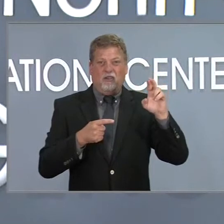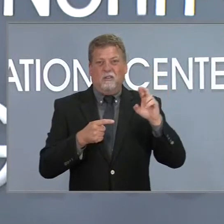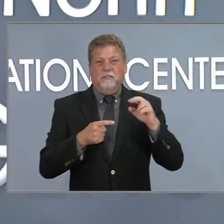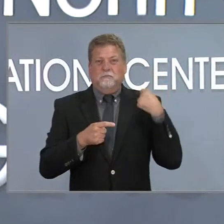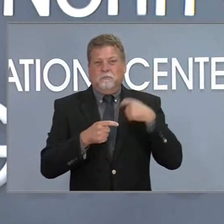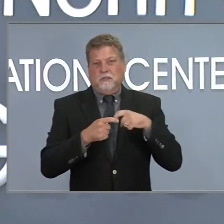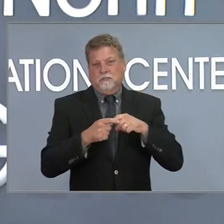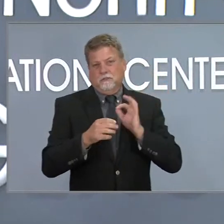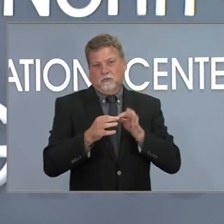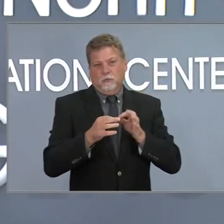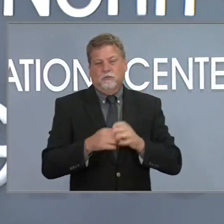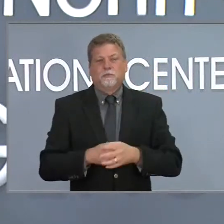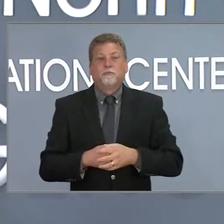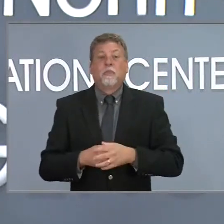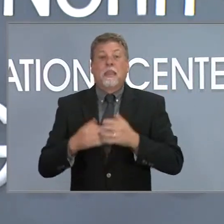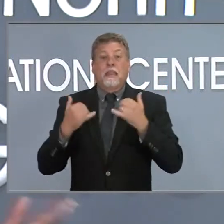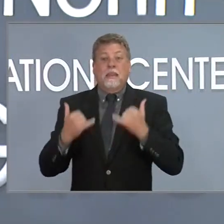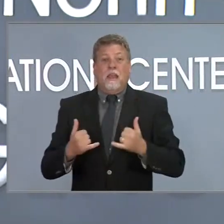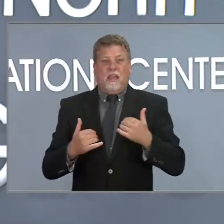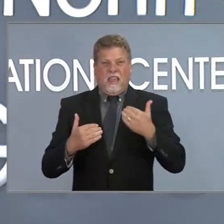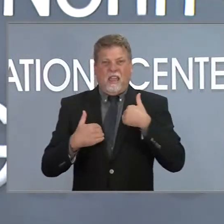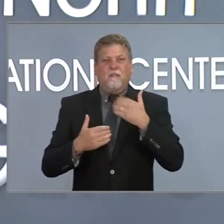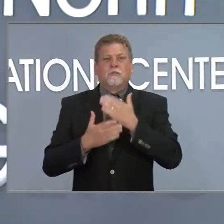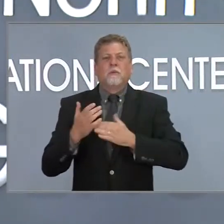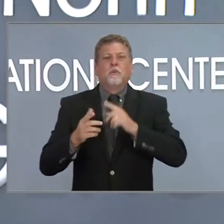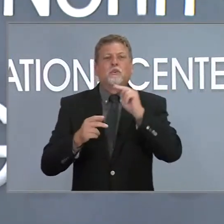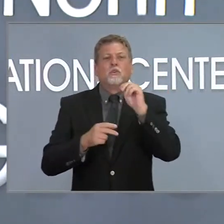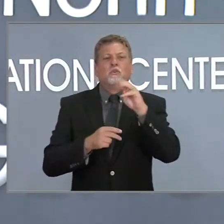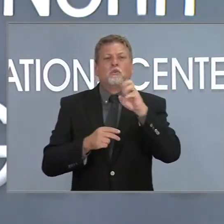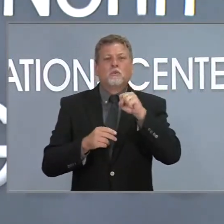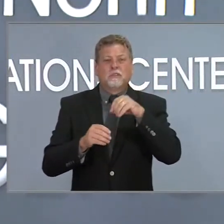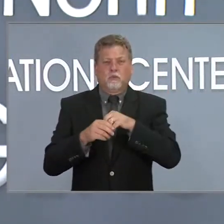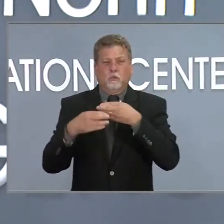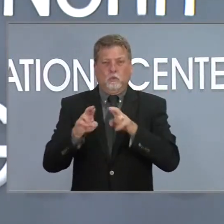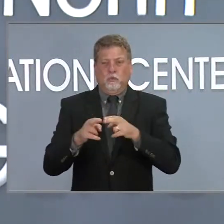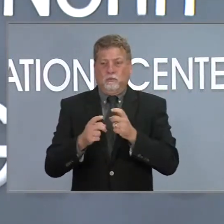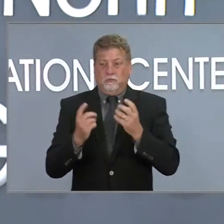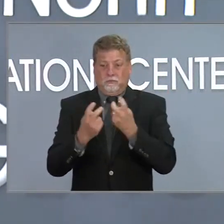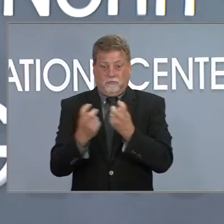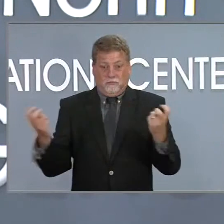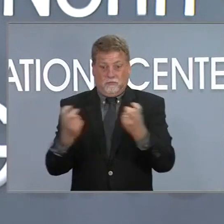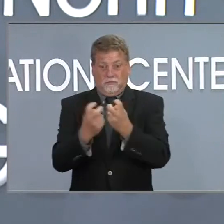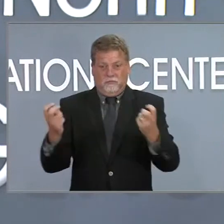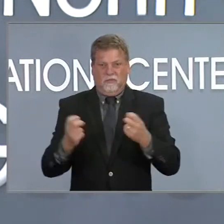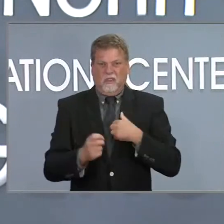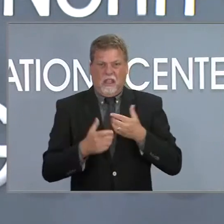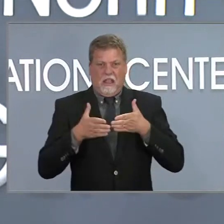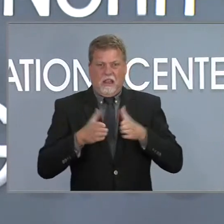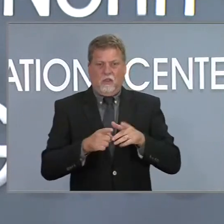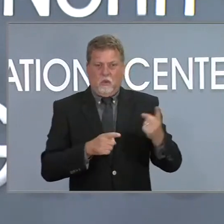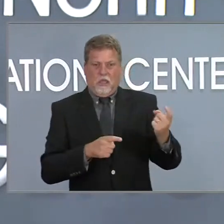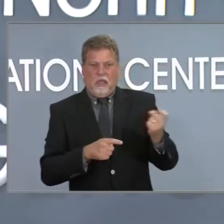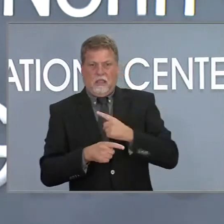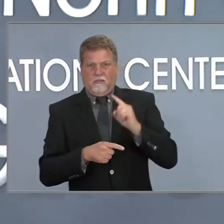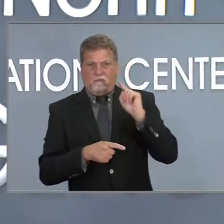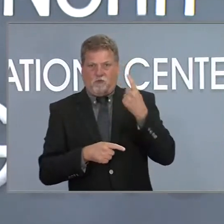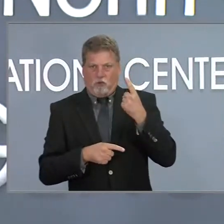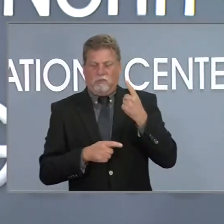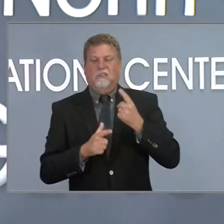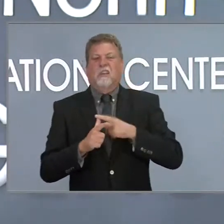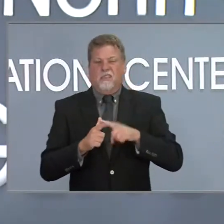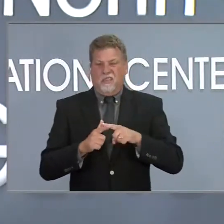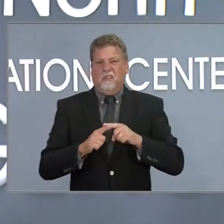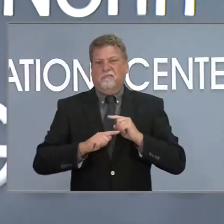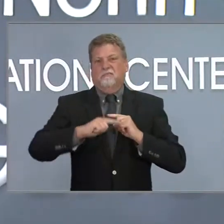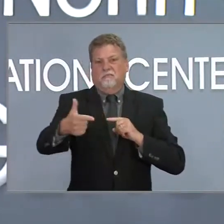are on the phone. Yes, Brian. Hey, Governor. Brian Anderson here with the AP. I had one for Dr. Cohen first and then two